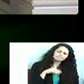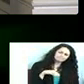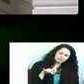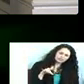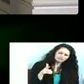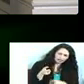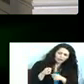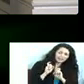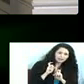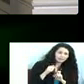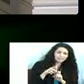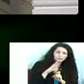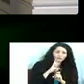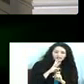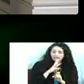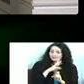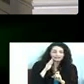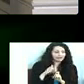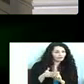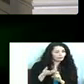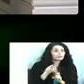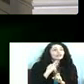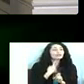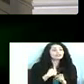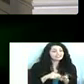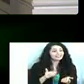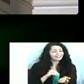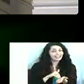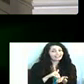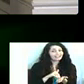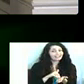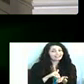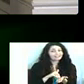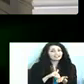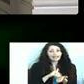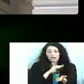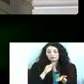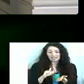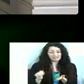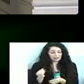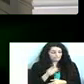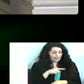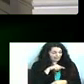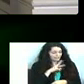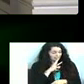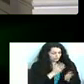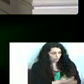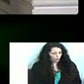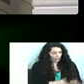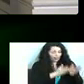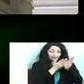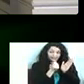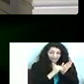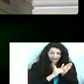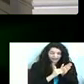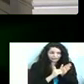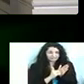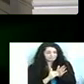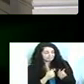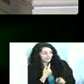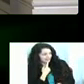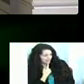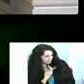me this water so I won't ever get thirsty. I won't ever have to come back to this well again." And he